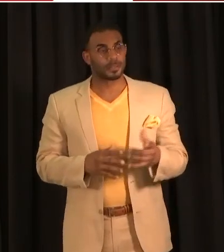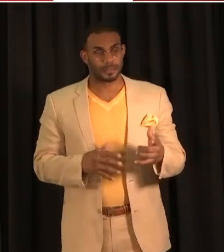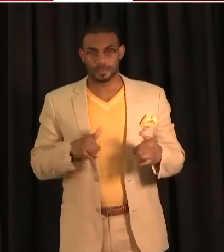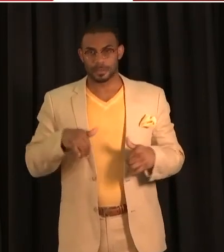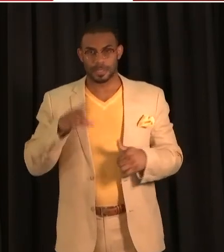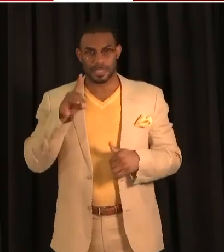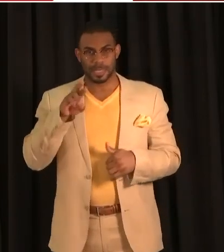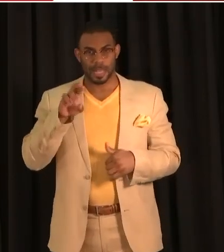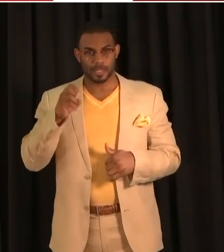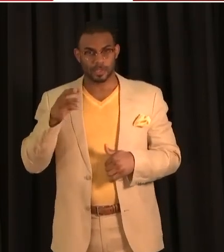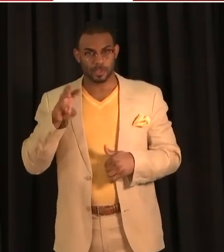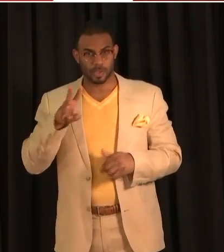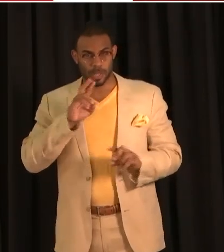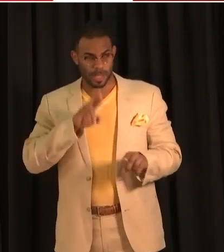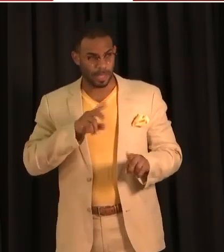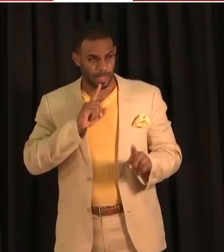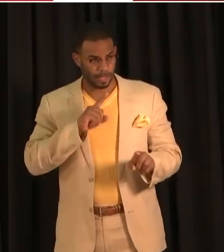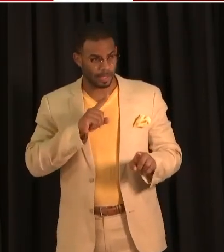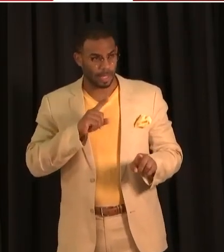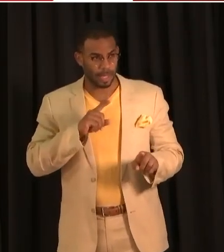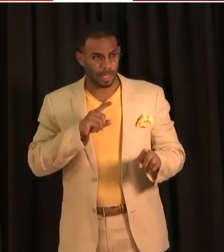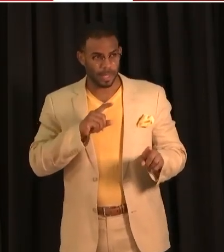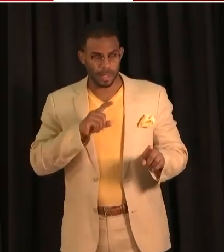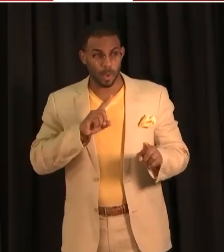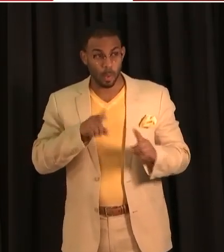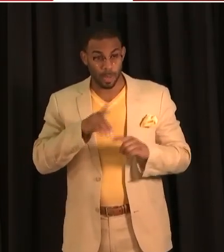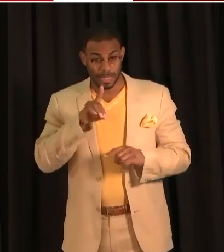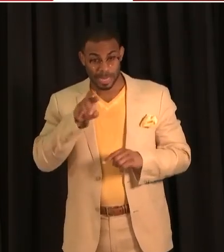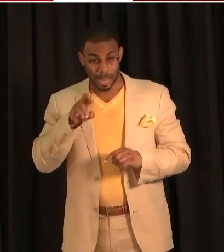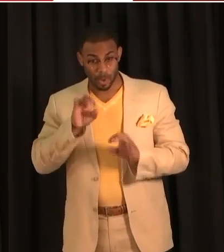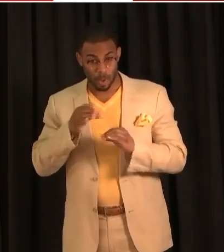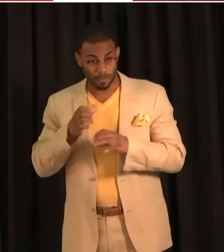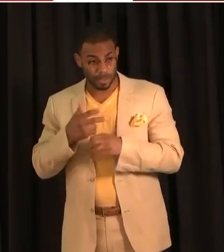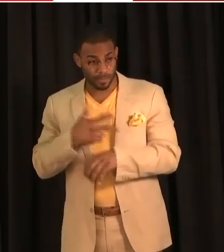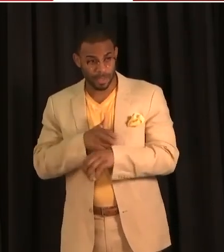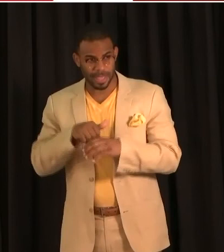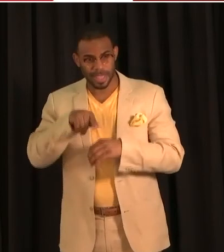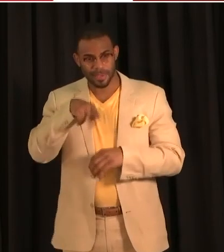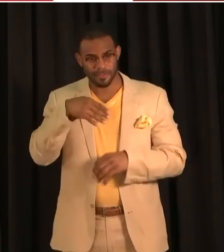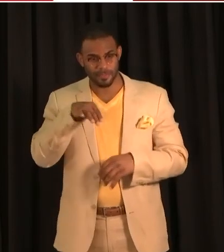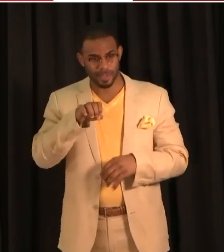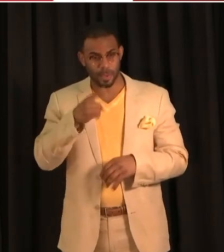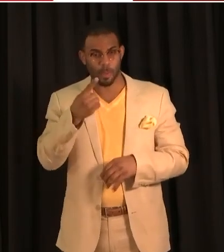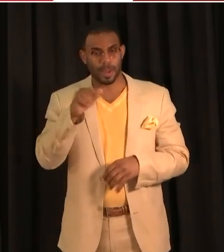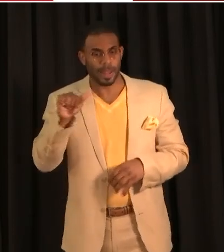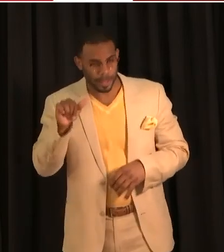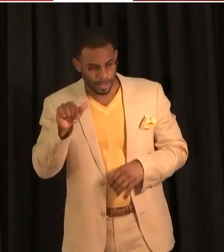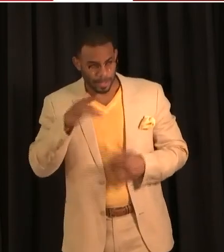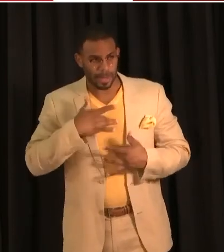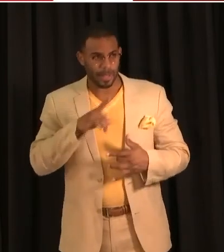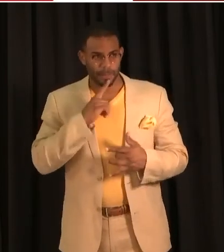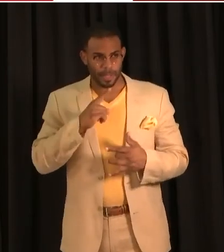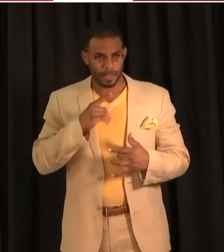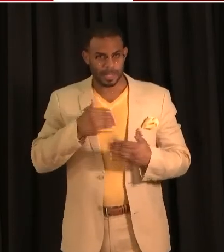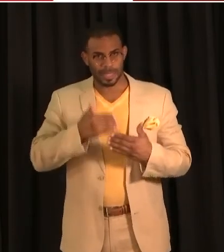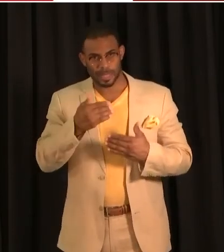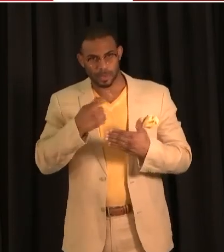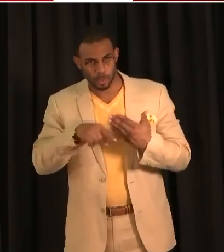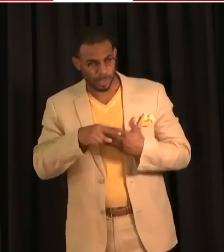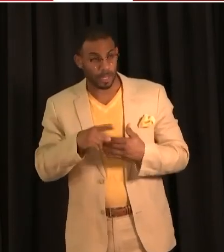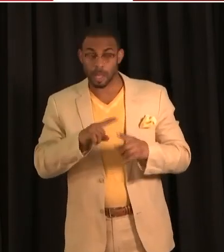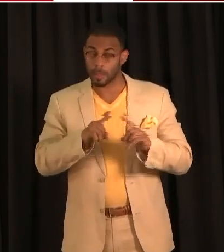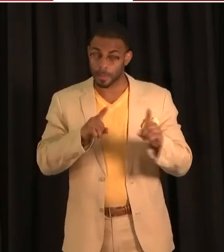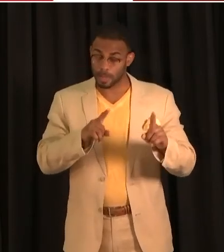So for your first question, when do doctors' offices get the vaccine? It will be in phase 1A, so that will likely be in the coming